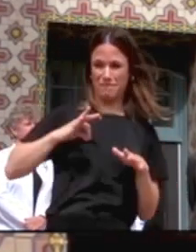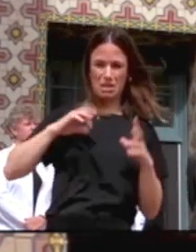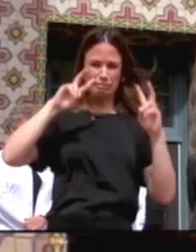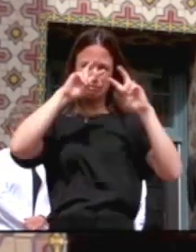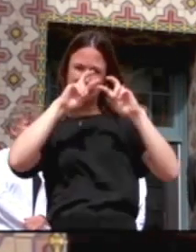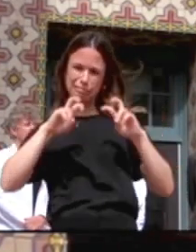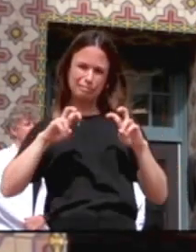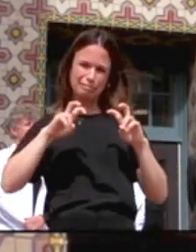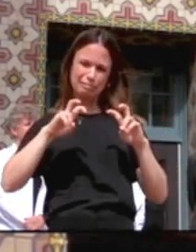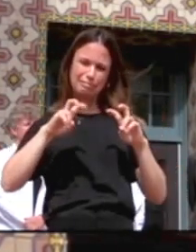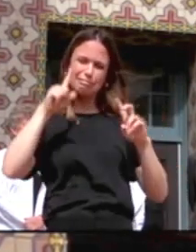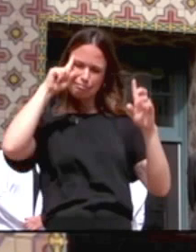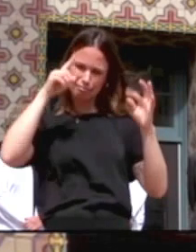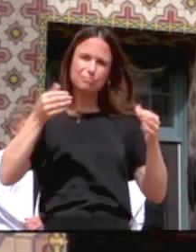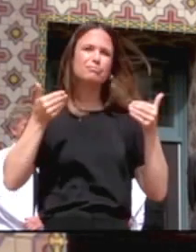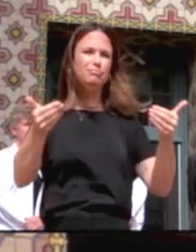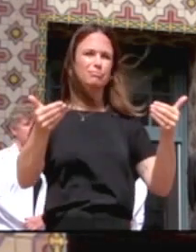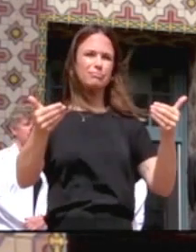decisions.